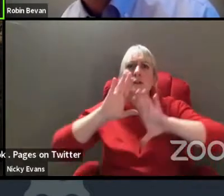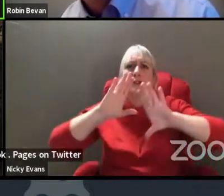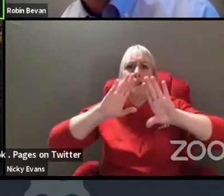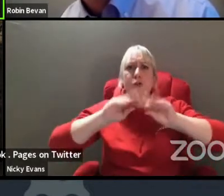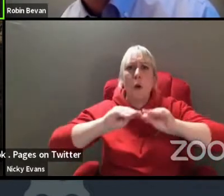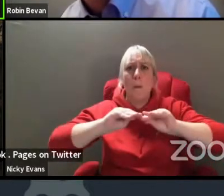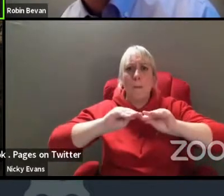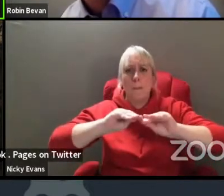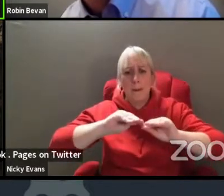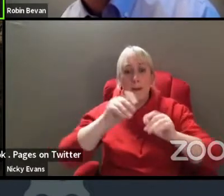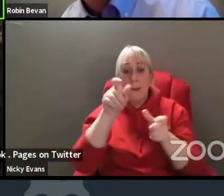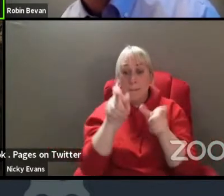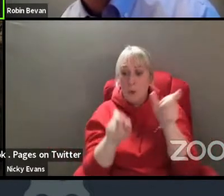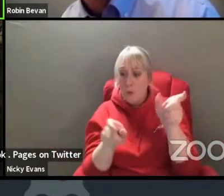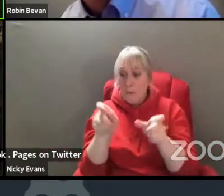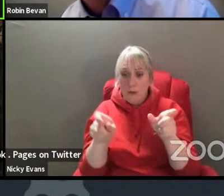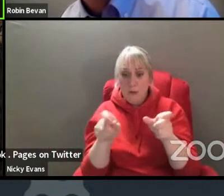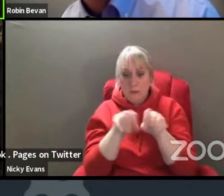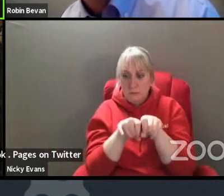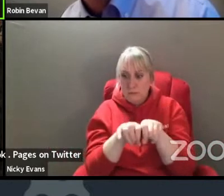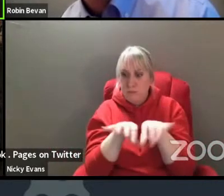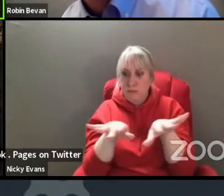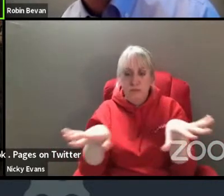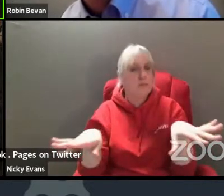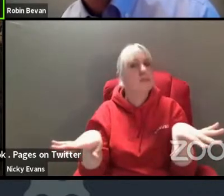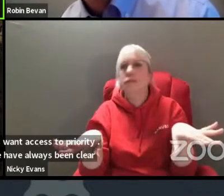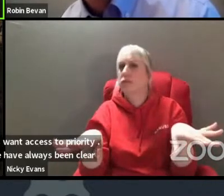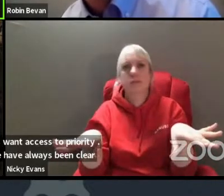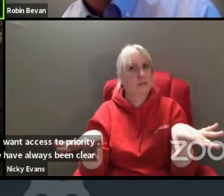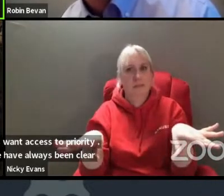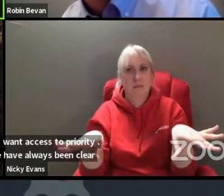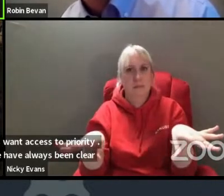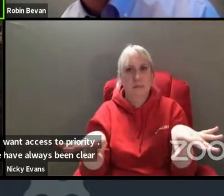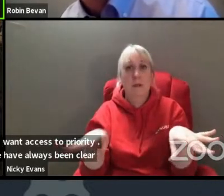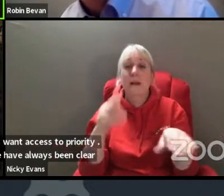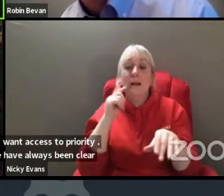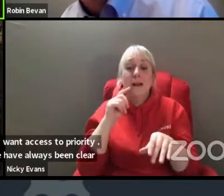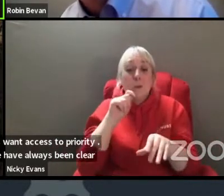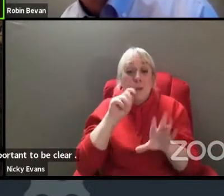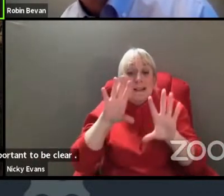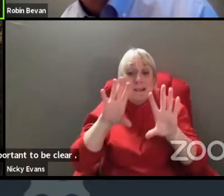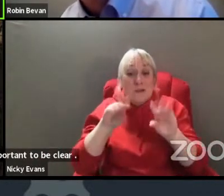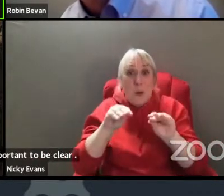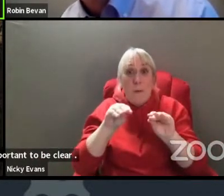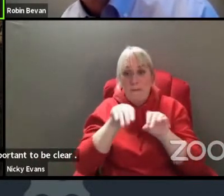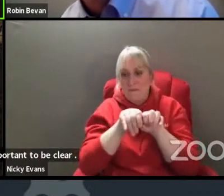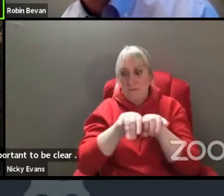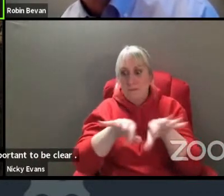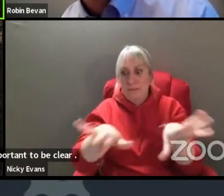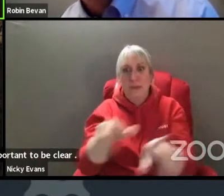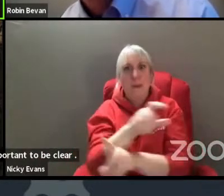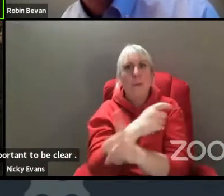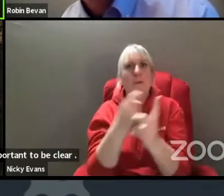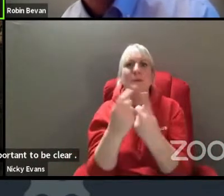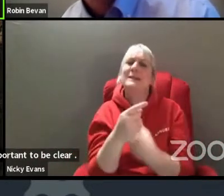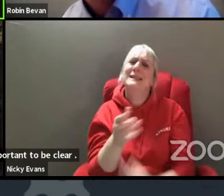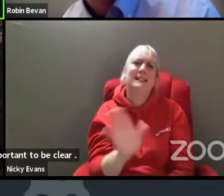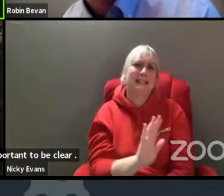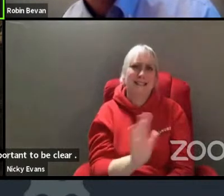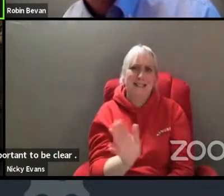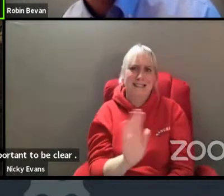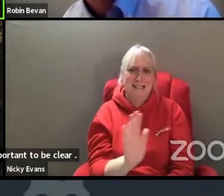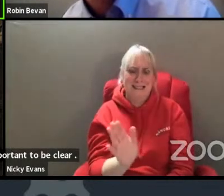from pupil to pupil and out into the community. And there have been big debates amongst unions about the dangers of pitting